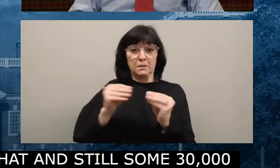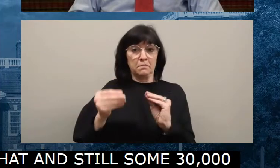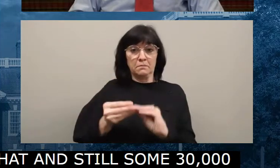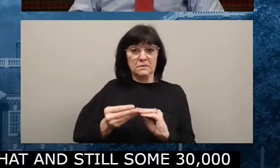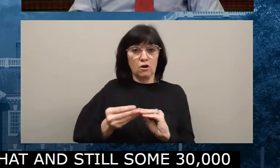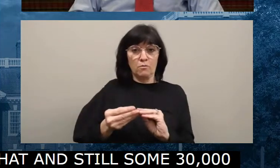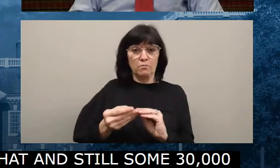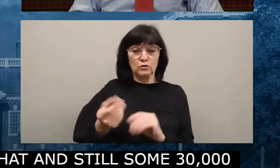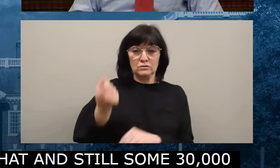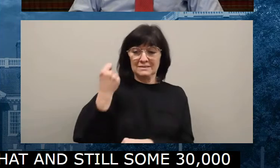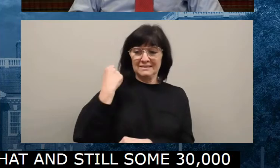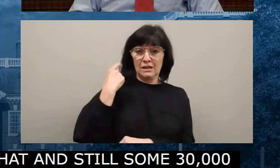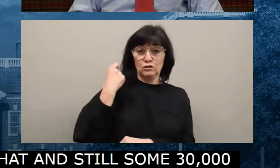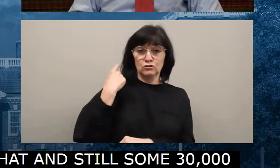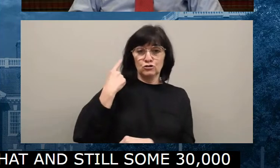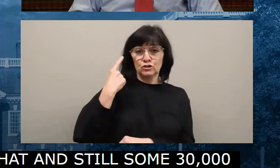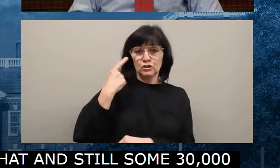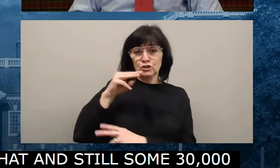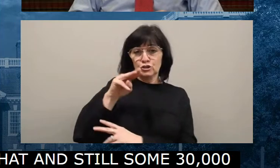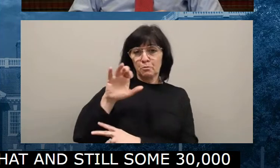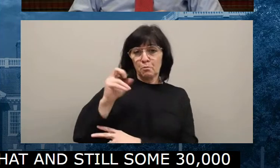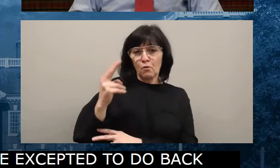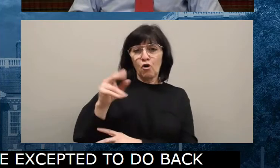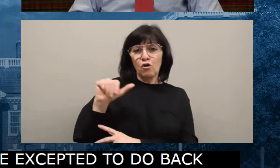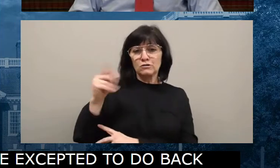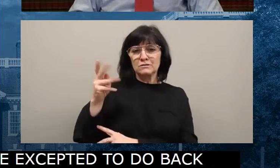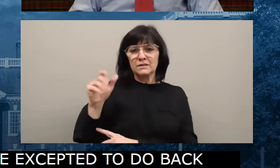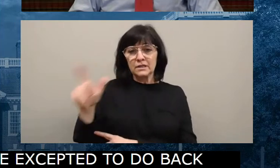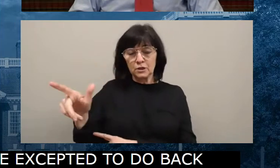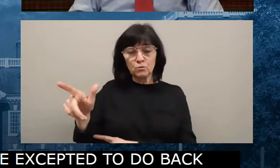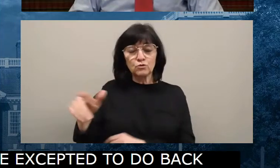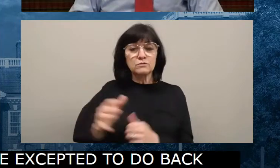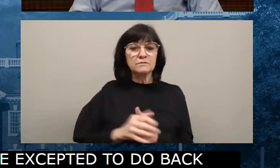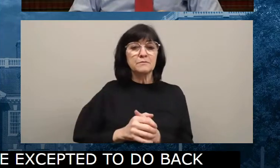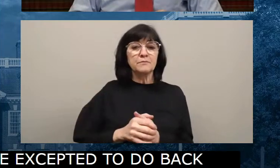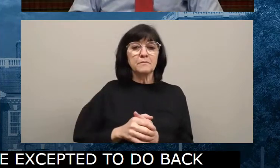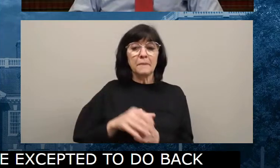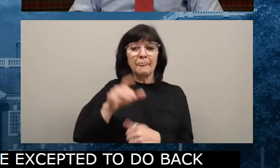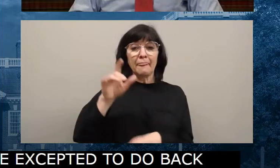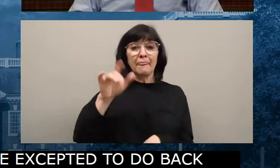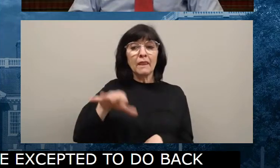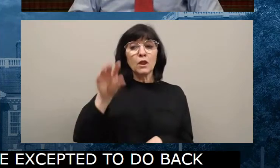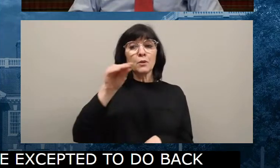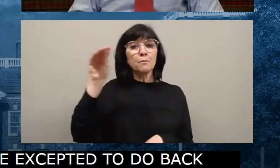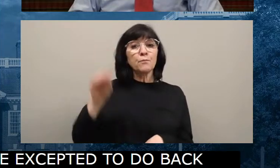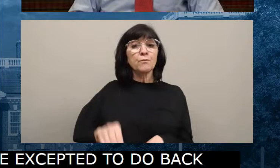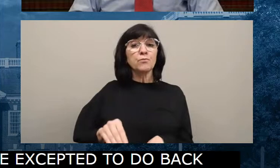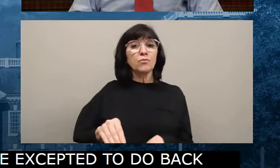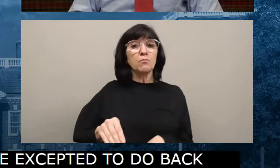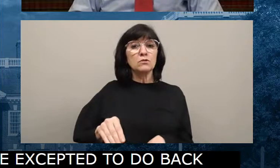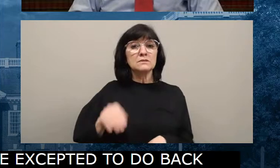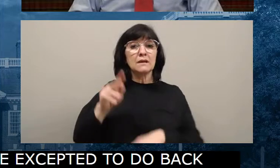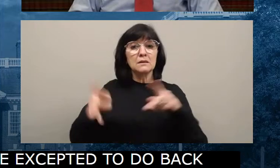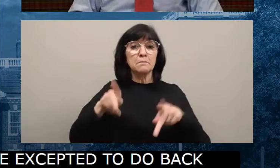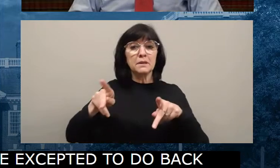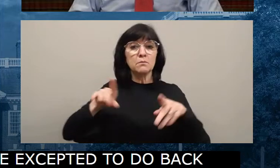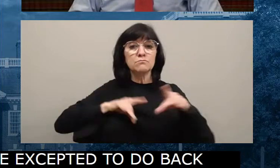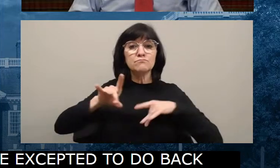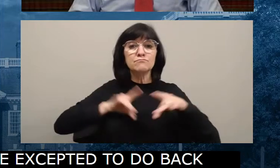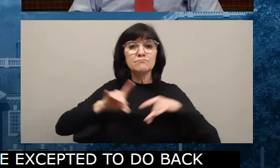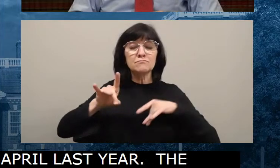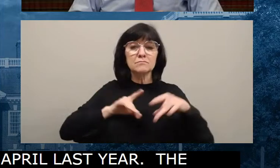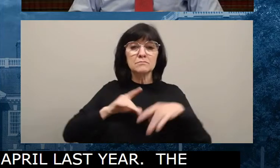and April of last year. The percent positive now above 5%. That 5% threshold is the World